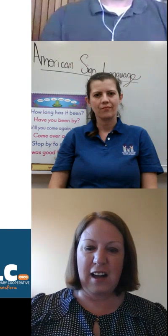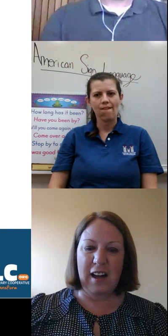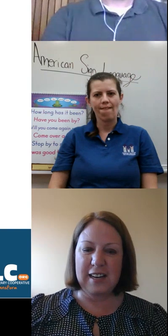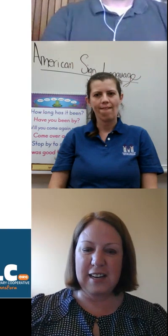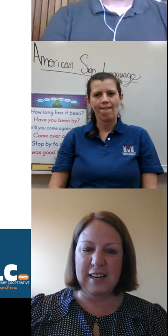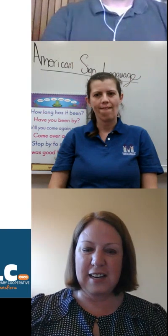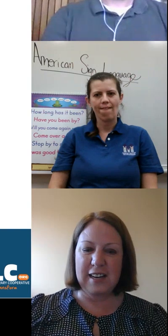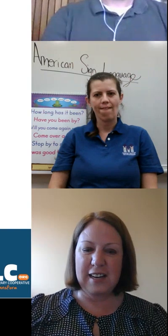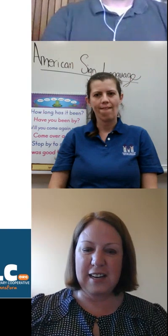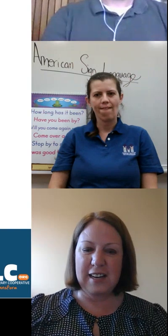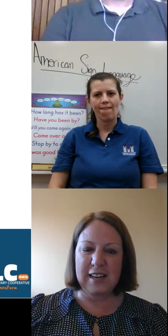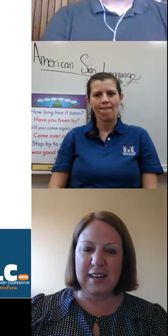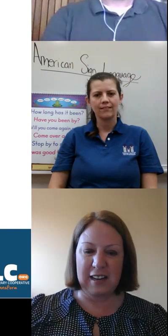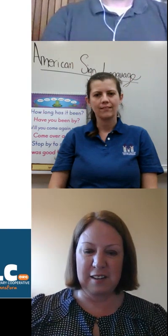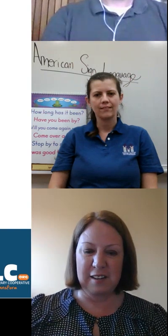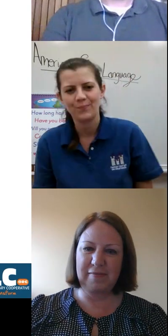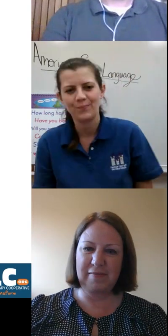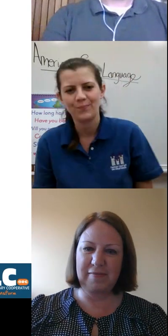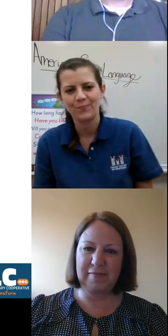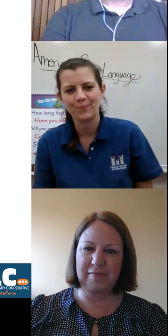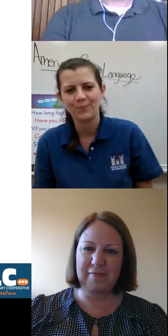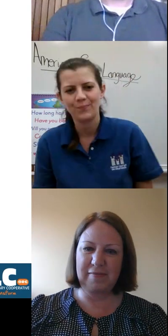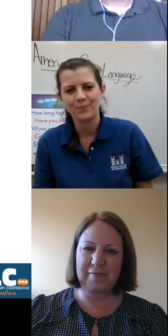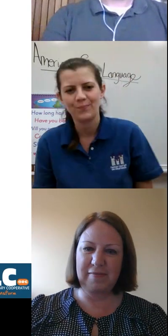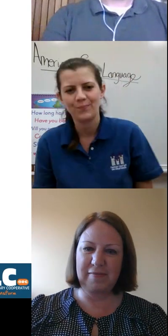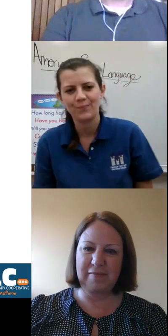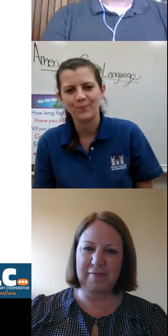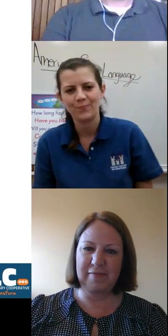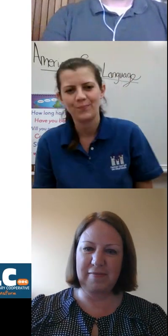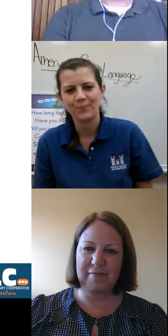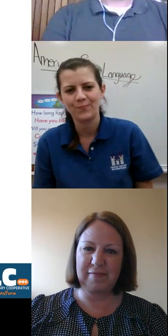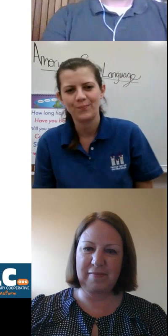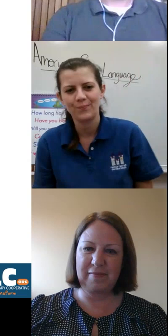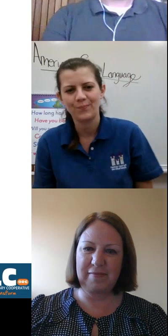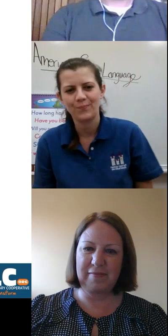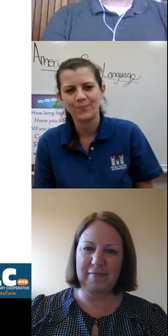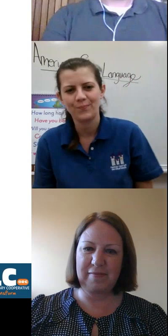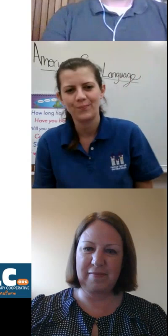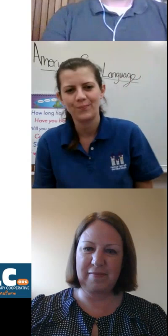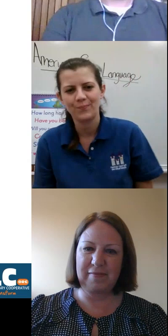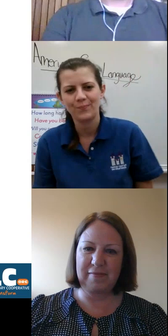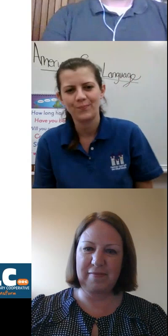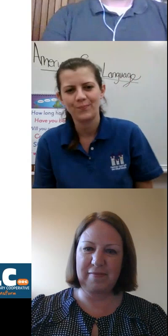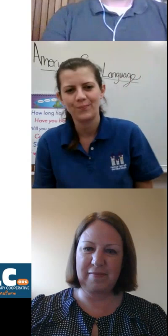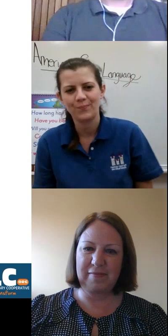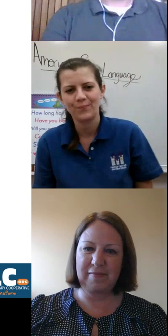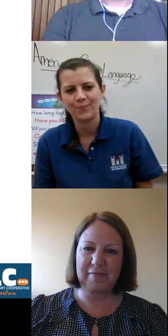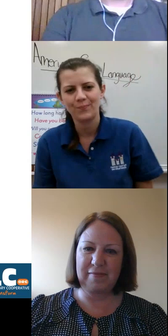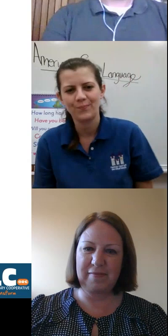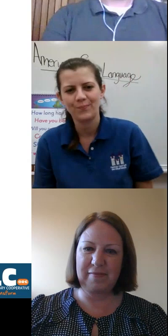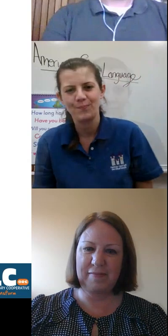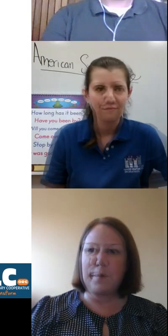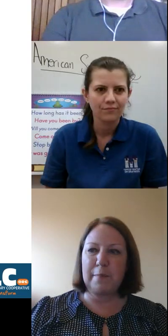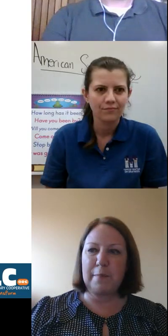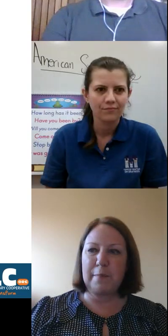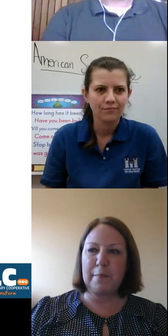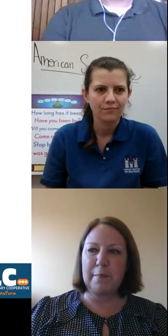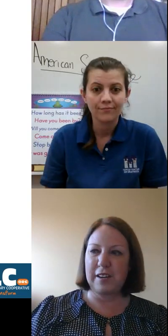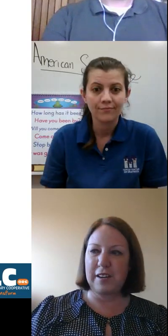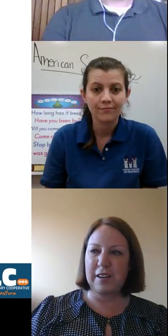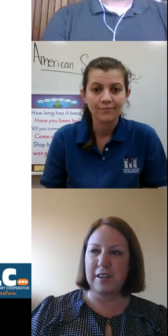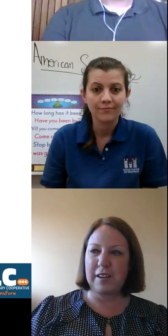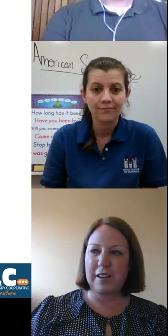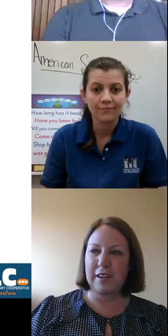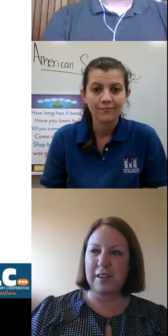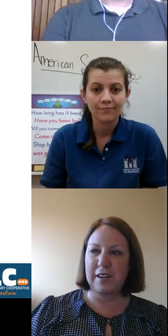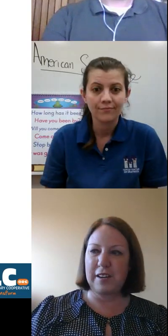the library, and tonight's presenter, Jackie Hay. There will be an opportunity to have your questions answered after the presentation. Now I'm going